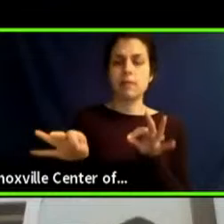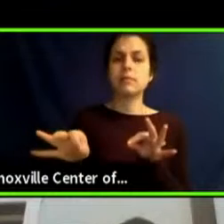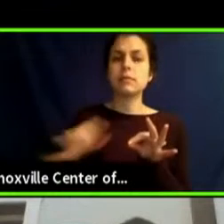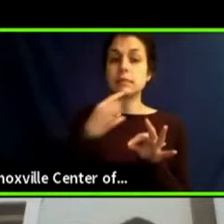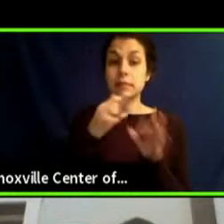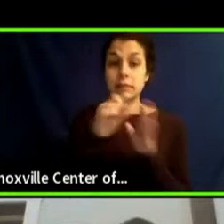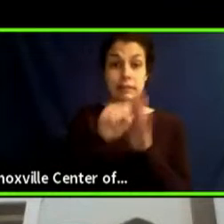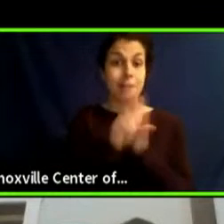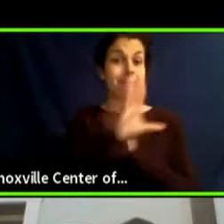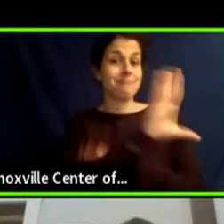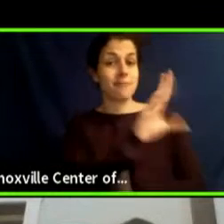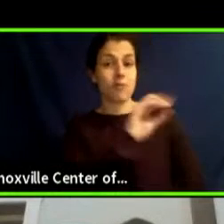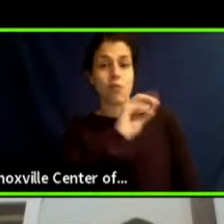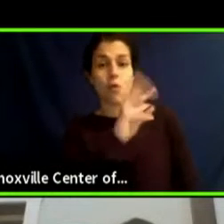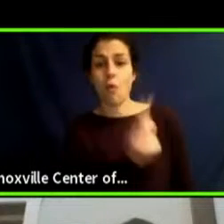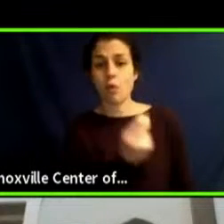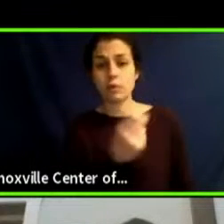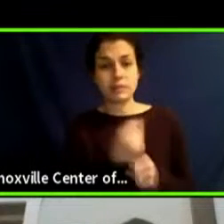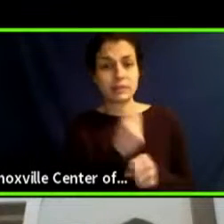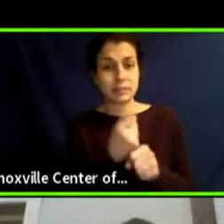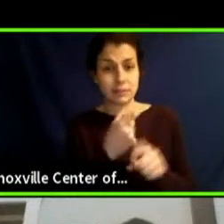statistics from their website from today.